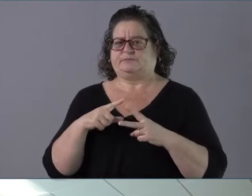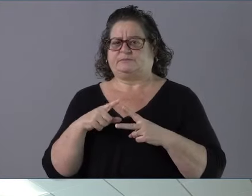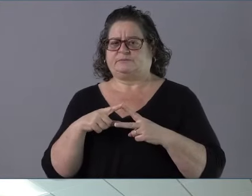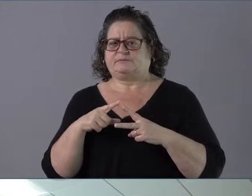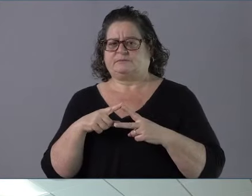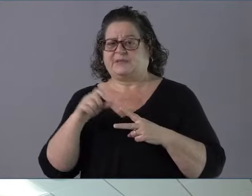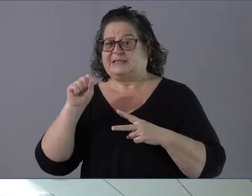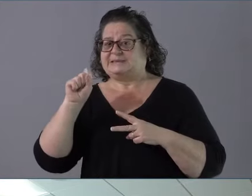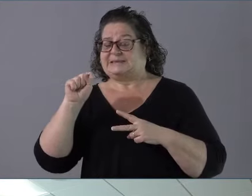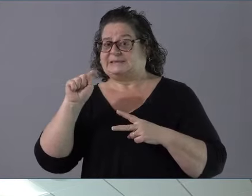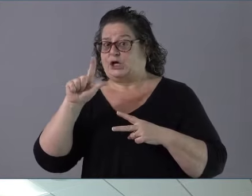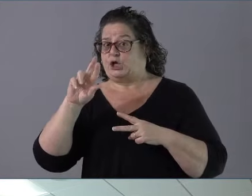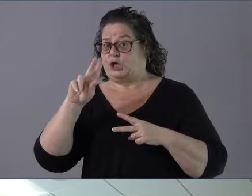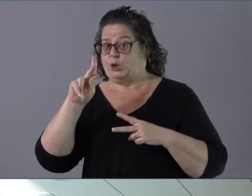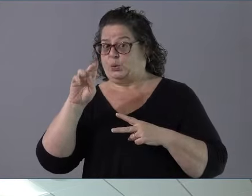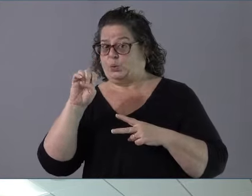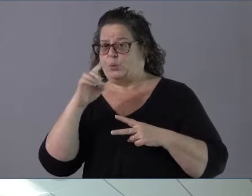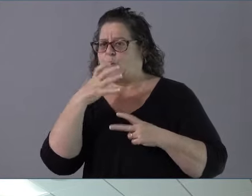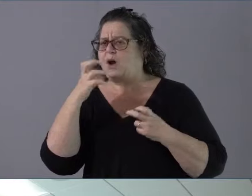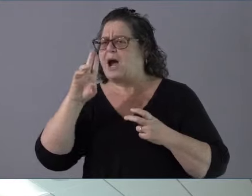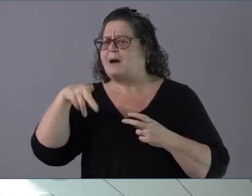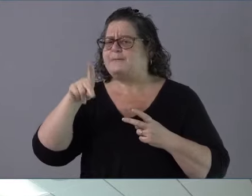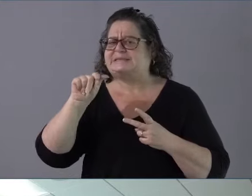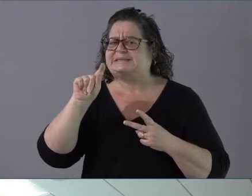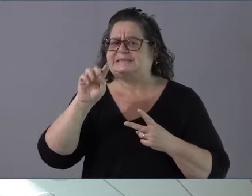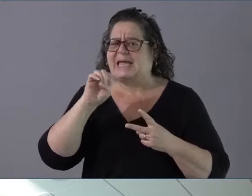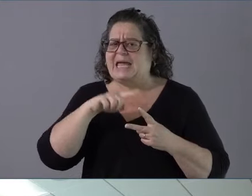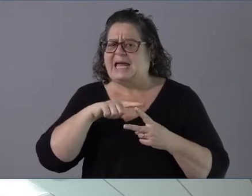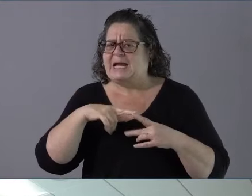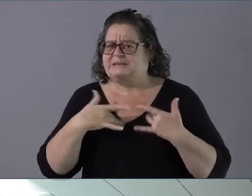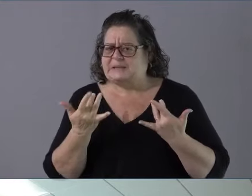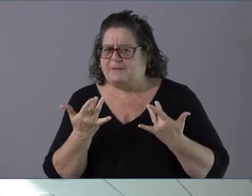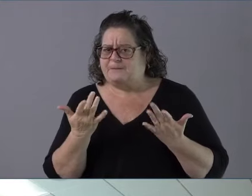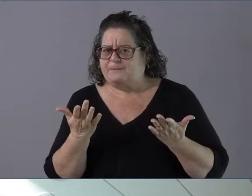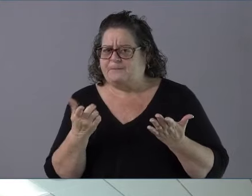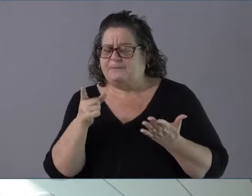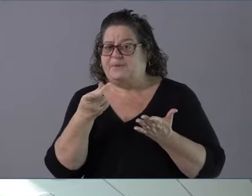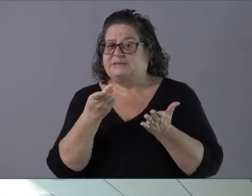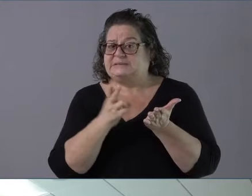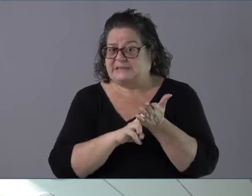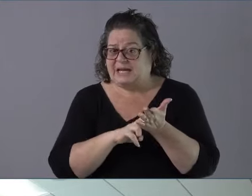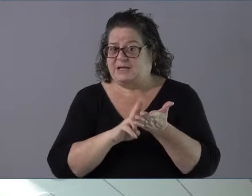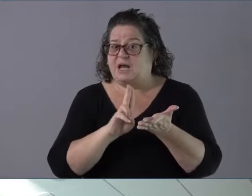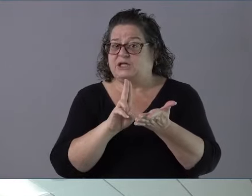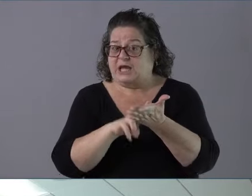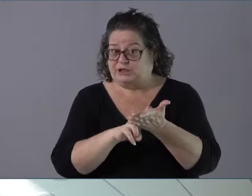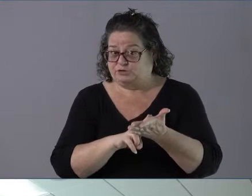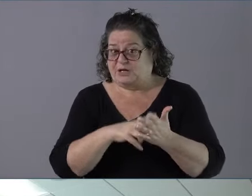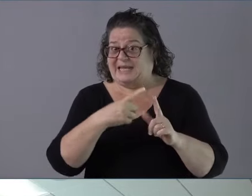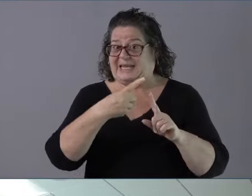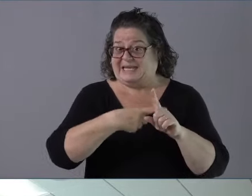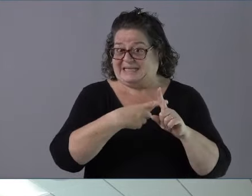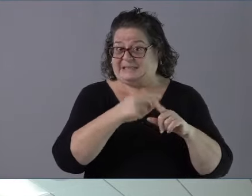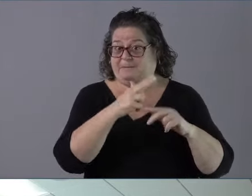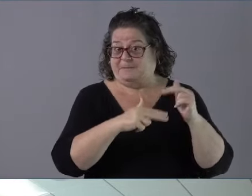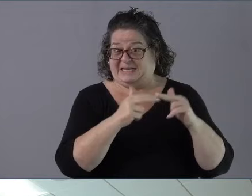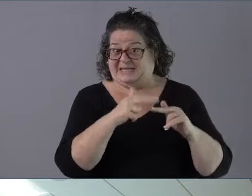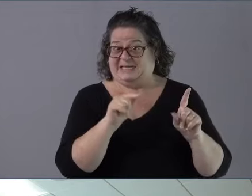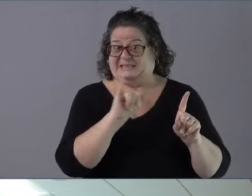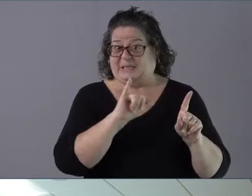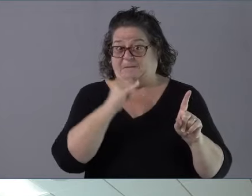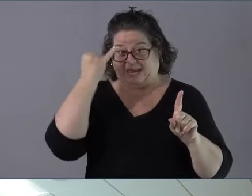guys have? To my understanding, you guys have signed a contract and signed a lease with the building. And is that the same thing as the skilled nursing facility that you guys introduced to